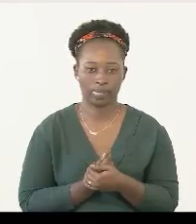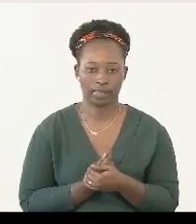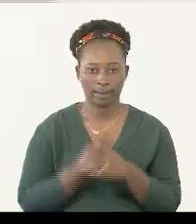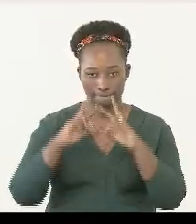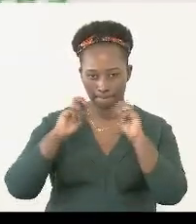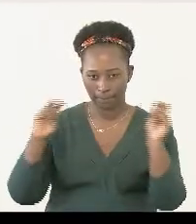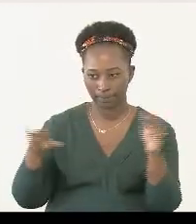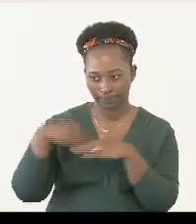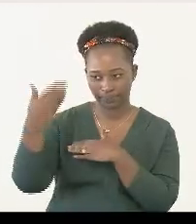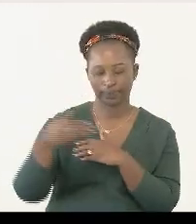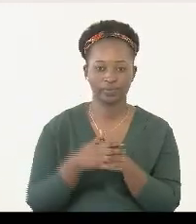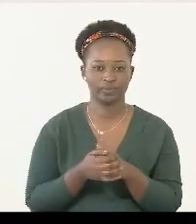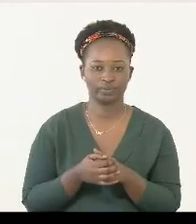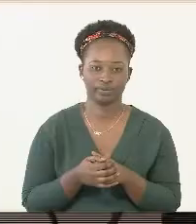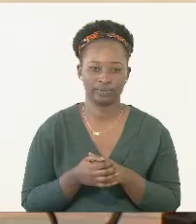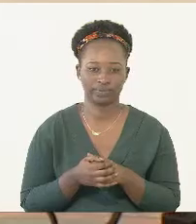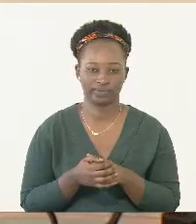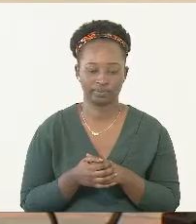Checking on the next.